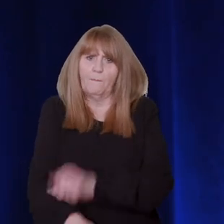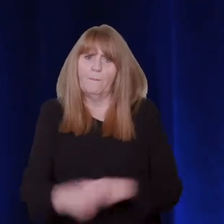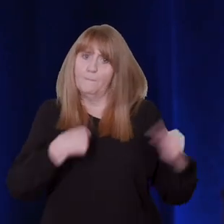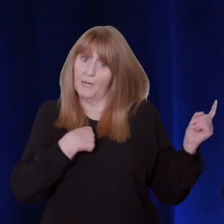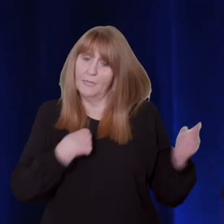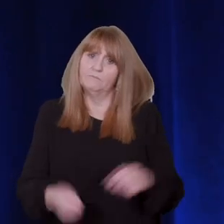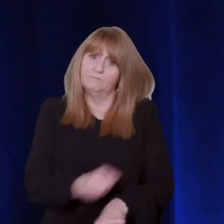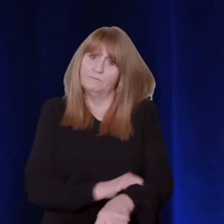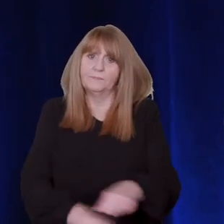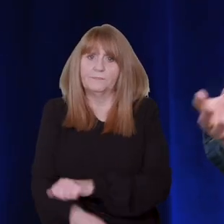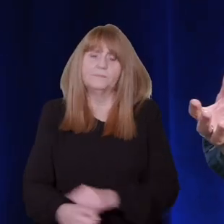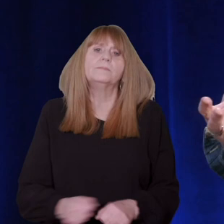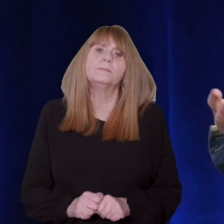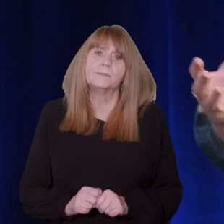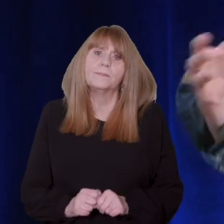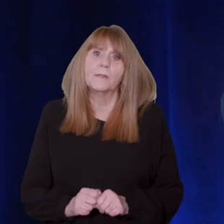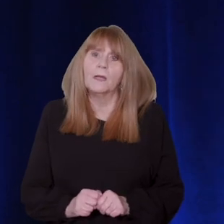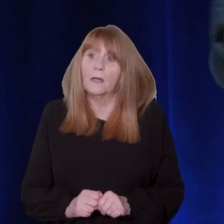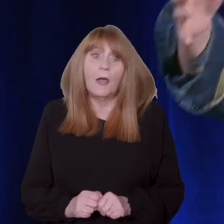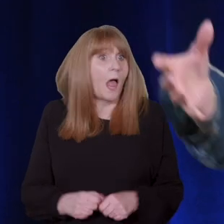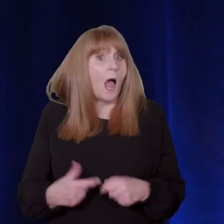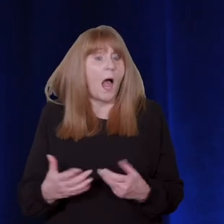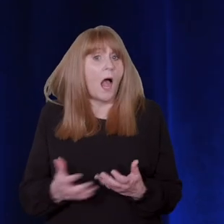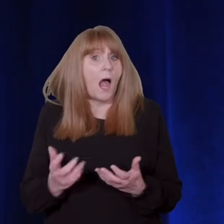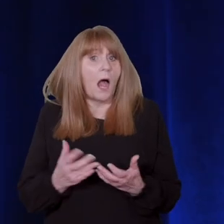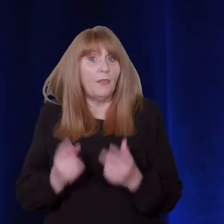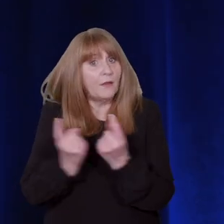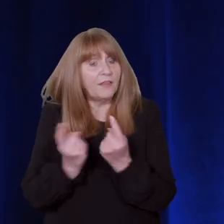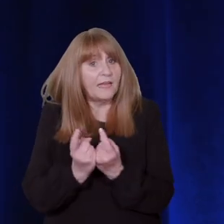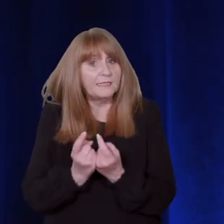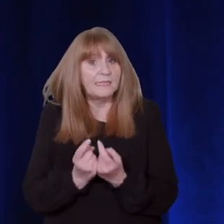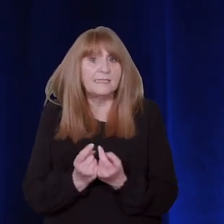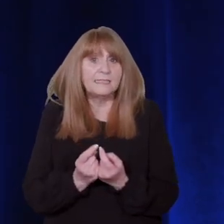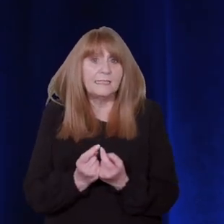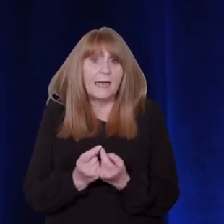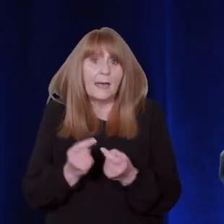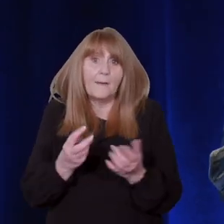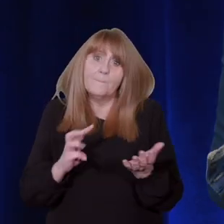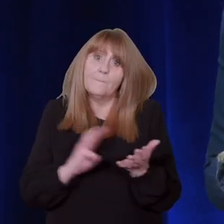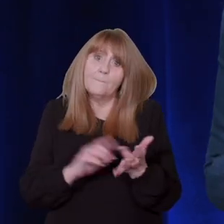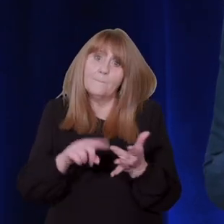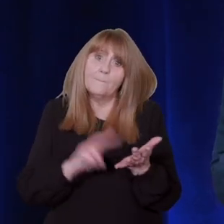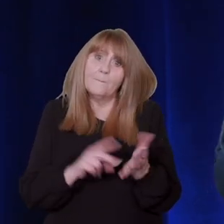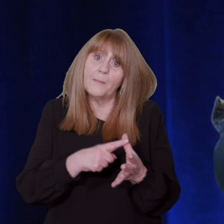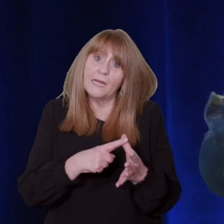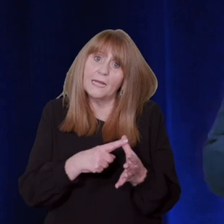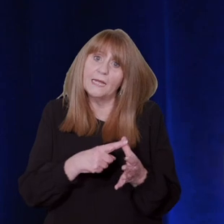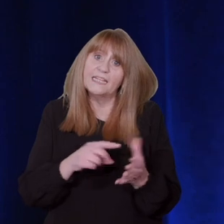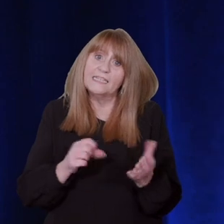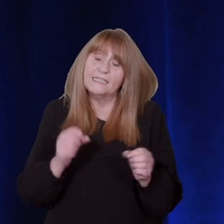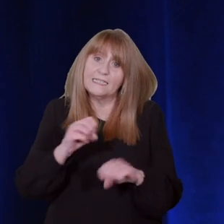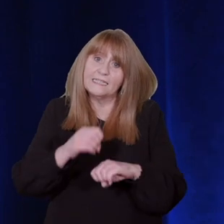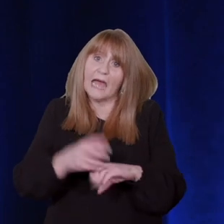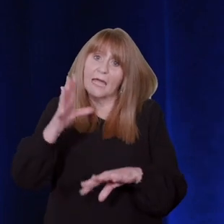Other clubs that we've done mini diamonds where we just set a different type of table and it's purely about relationship, which